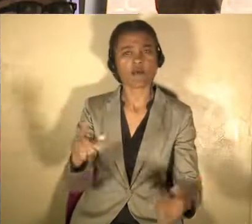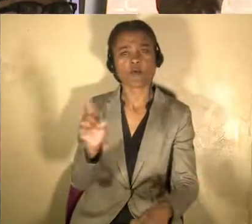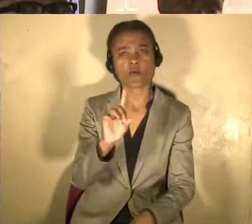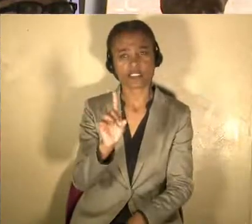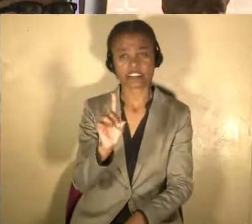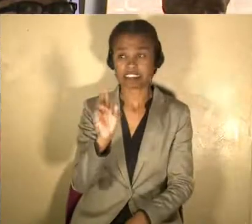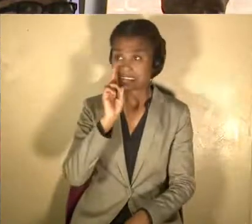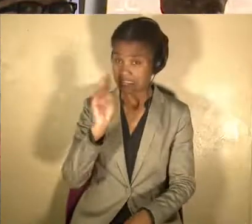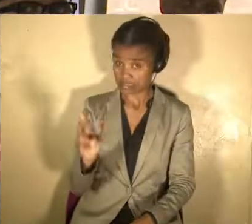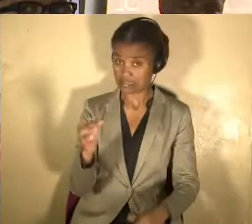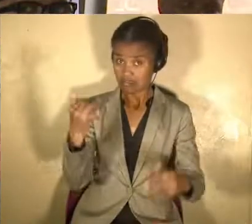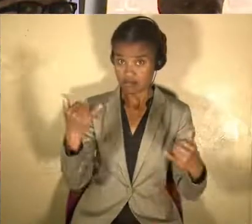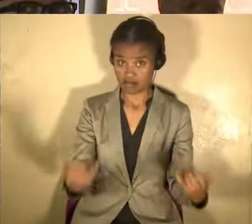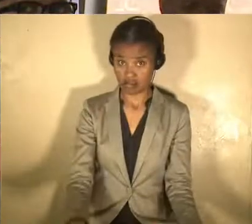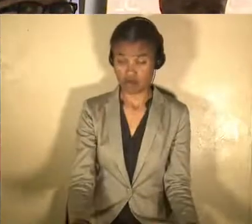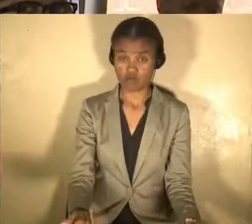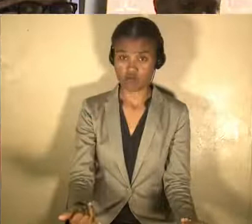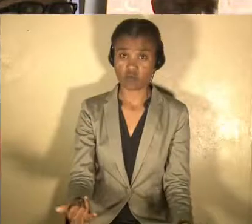You see, this thing, if